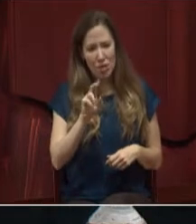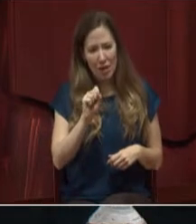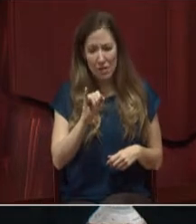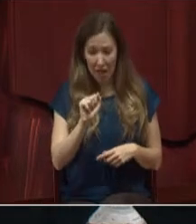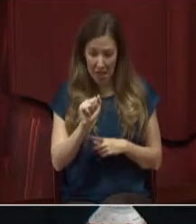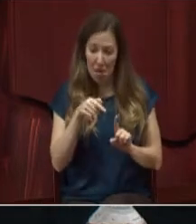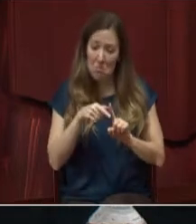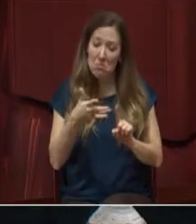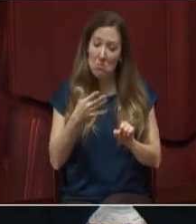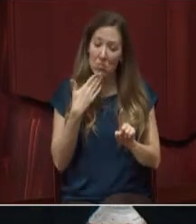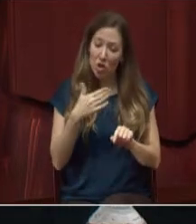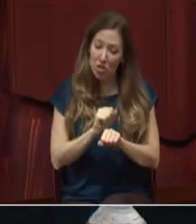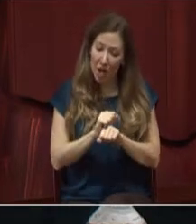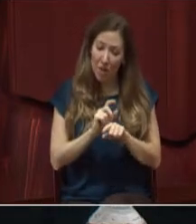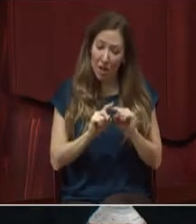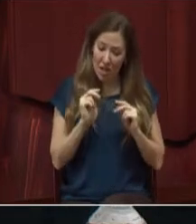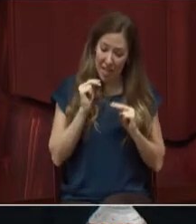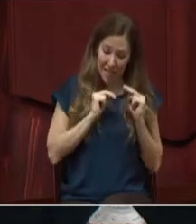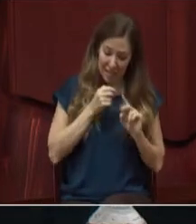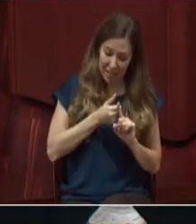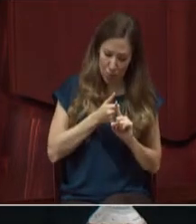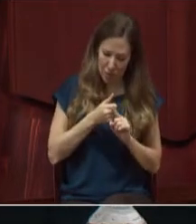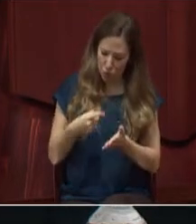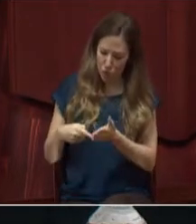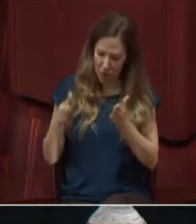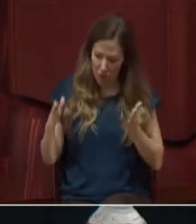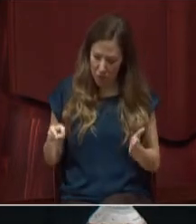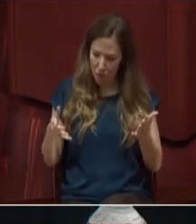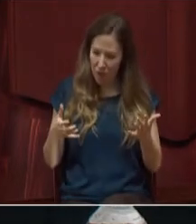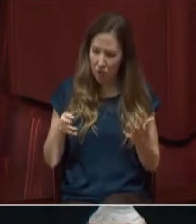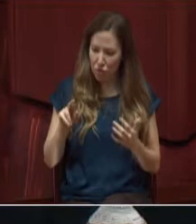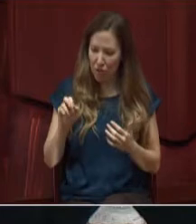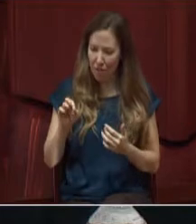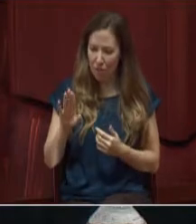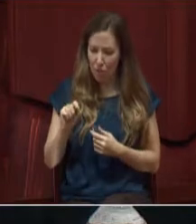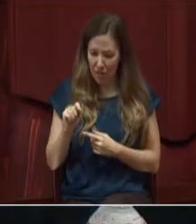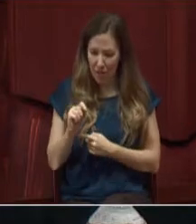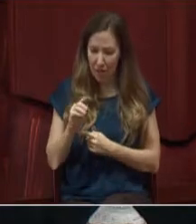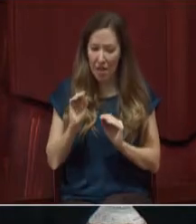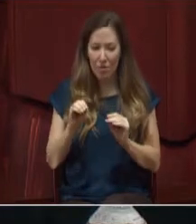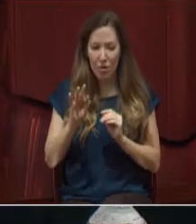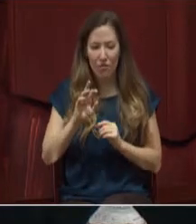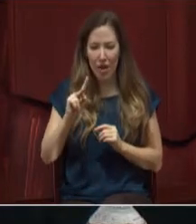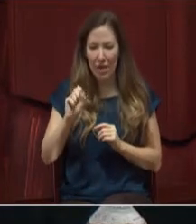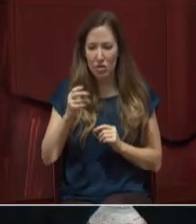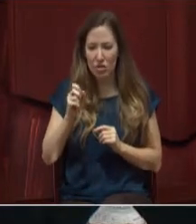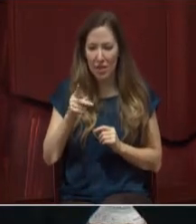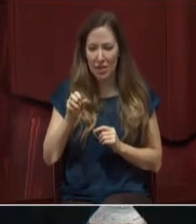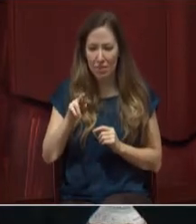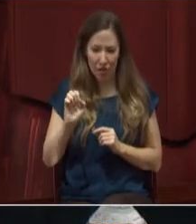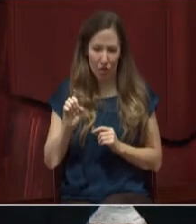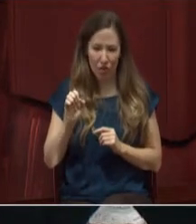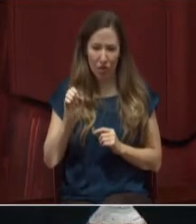highly criticized. Nixon was critical of USI, wanted to reform it, put Frank Shakespeare in charge of it, a CBS